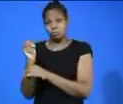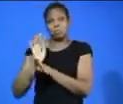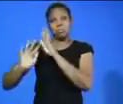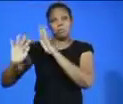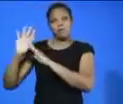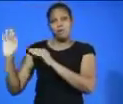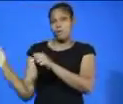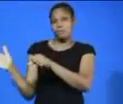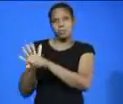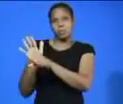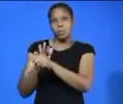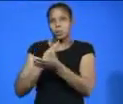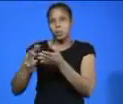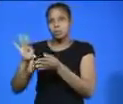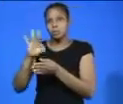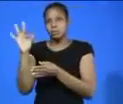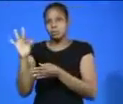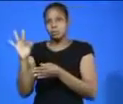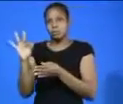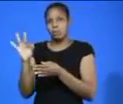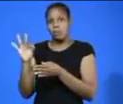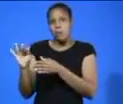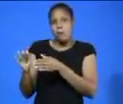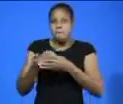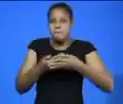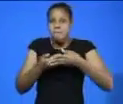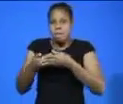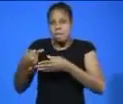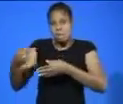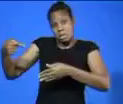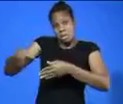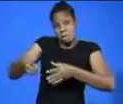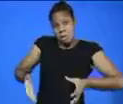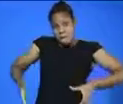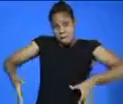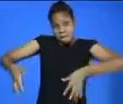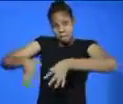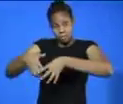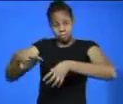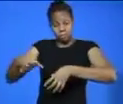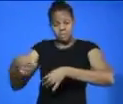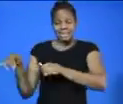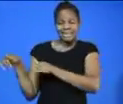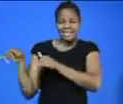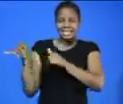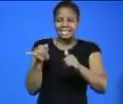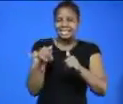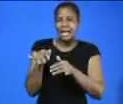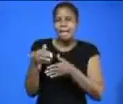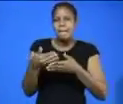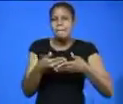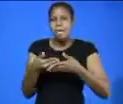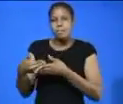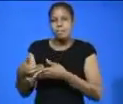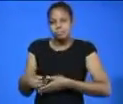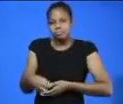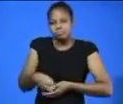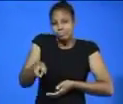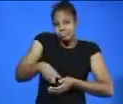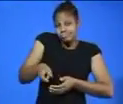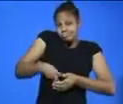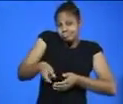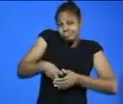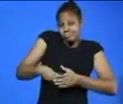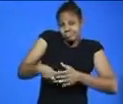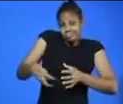Holy Ghost inside his mother's womb. The same baby that leaped in the mother's womb when